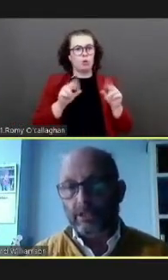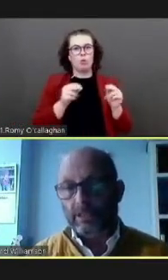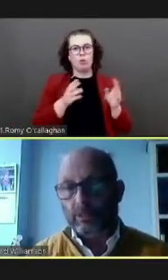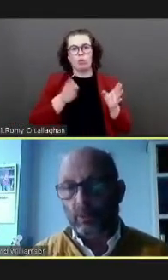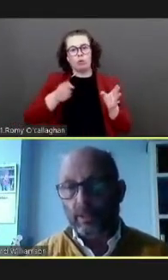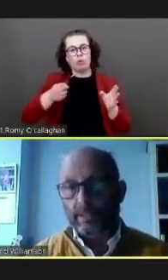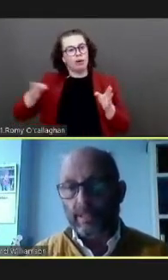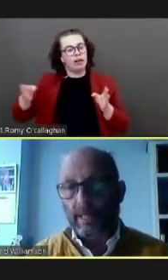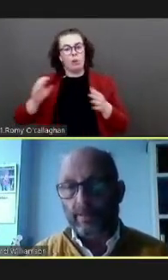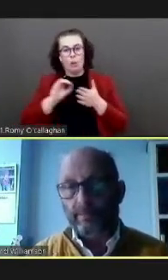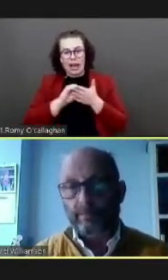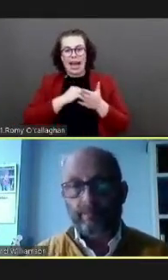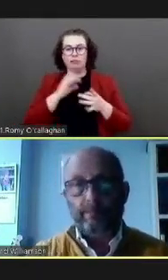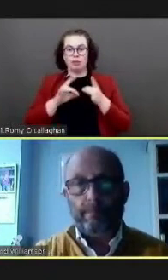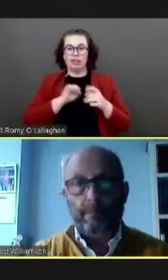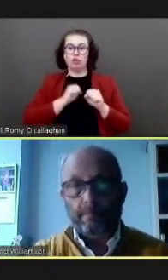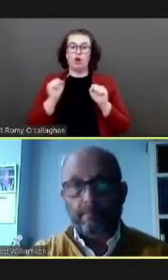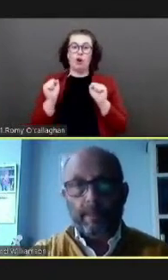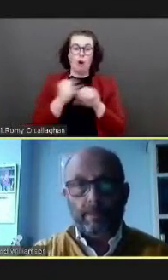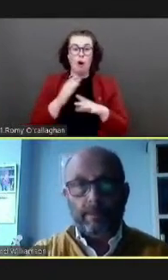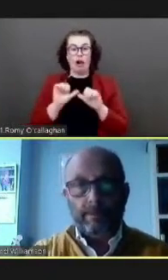as agencies working together.